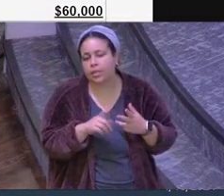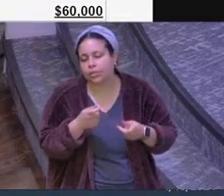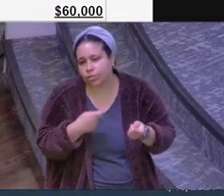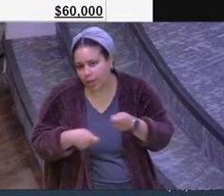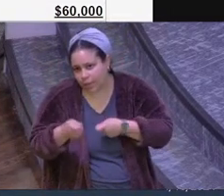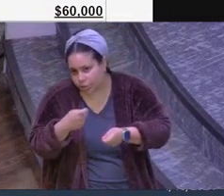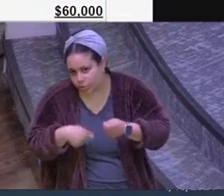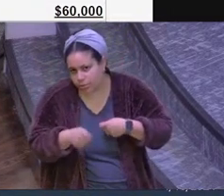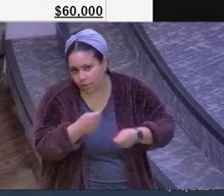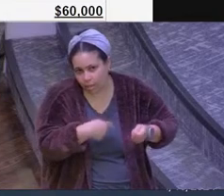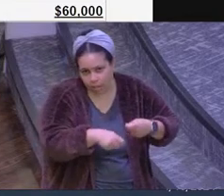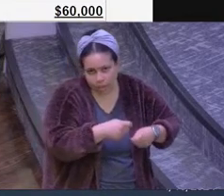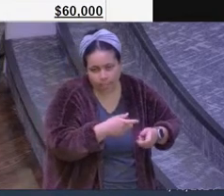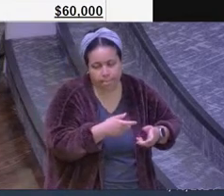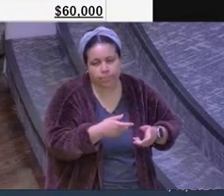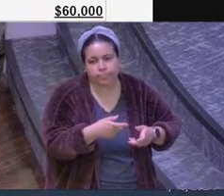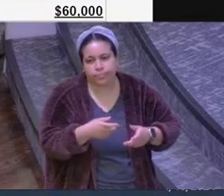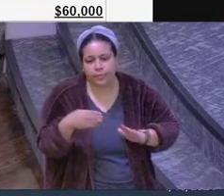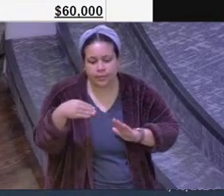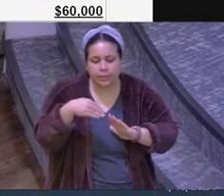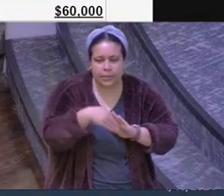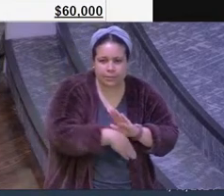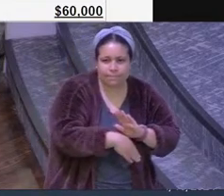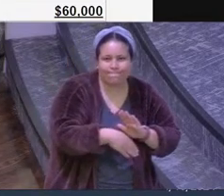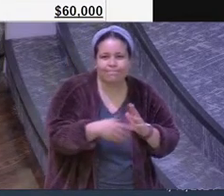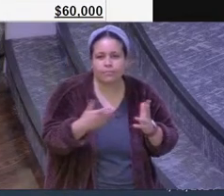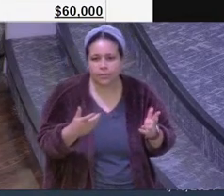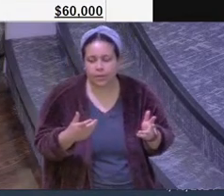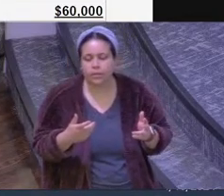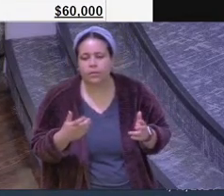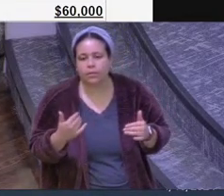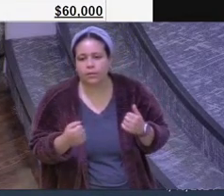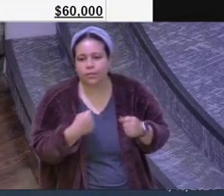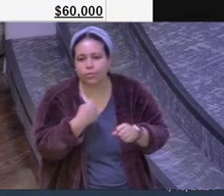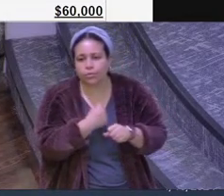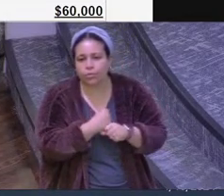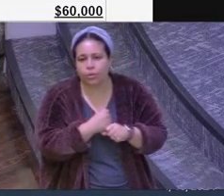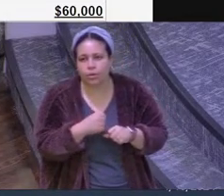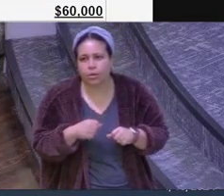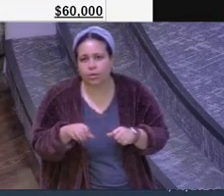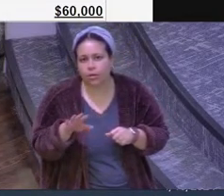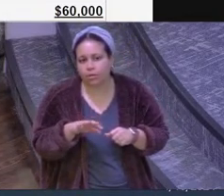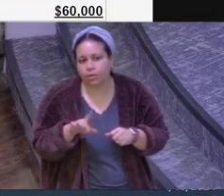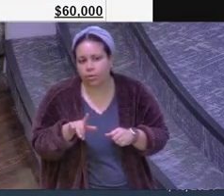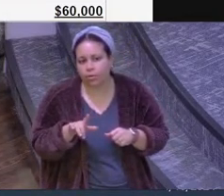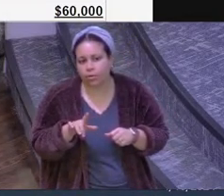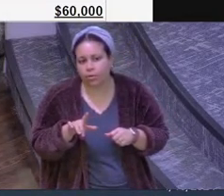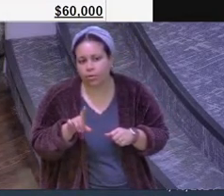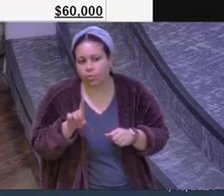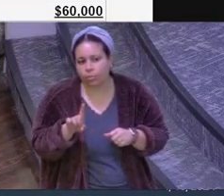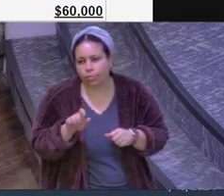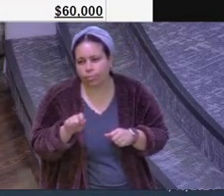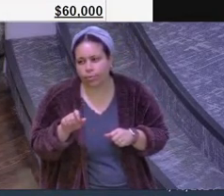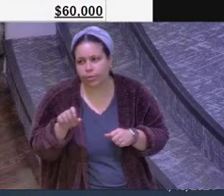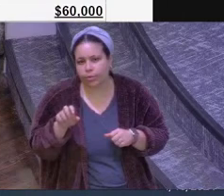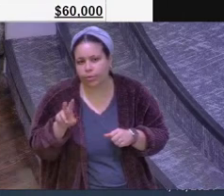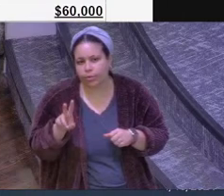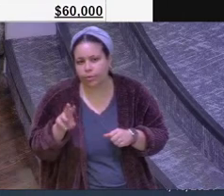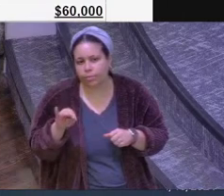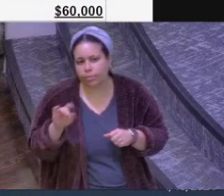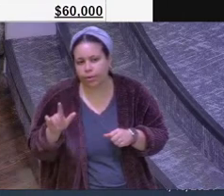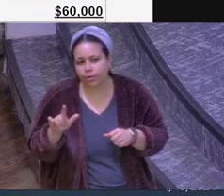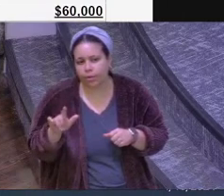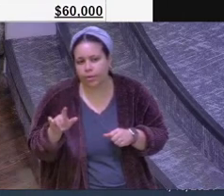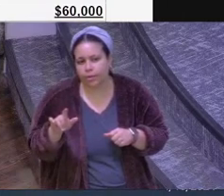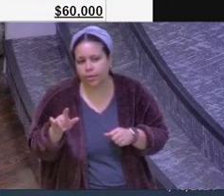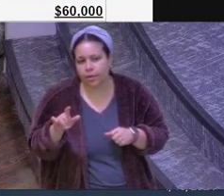seen a downward trend in that. I think this year we're going to end up around $1.2 million. It was probably budgeted a little too high in